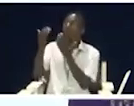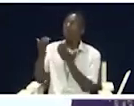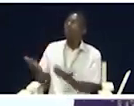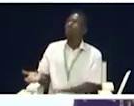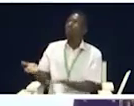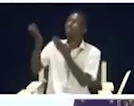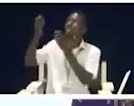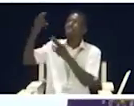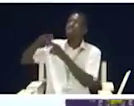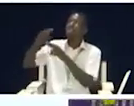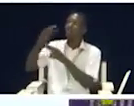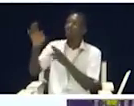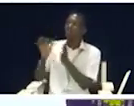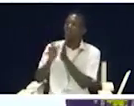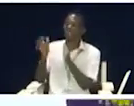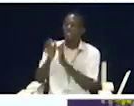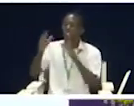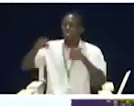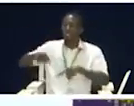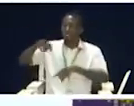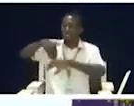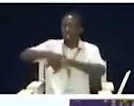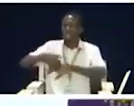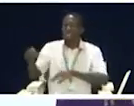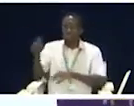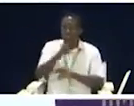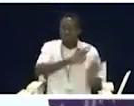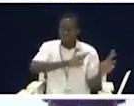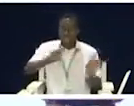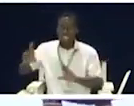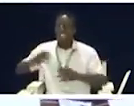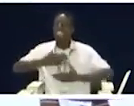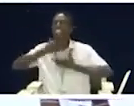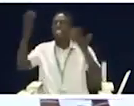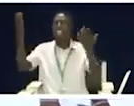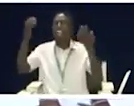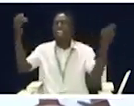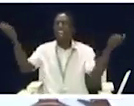tonight. Are you ready? If you are ready, shout hallelujah!